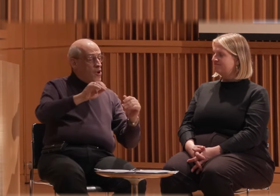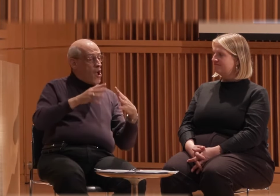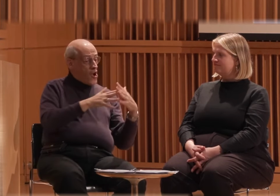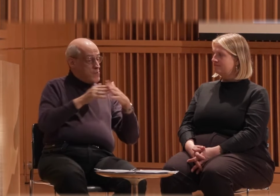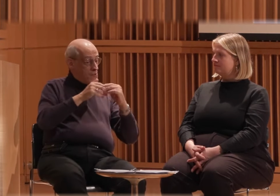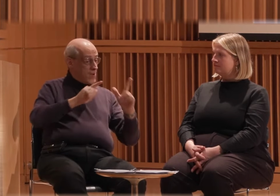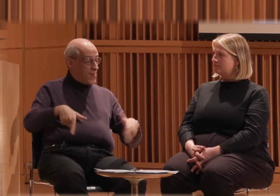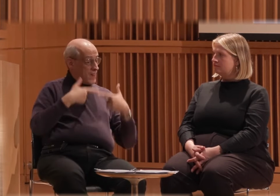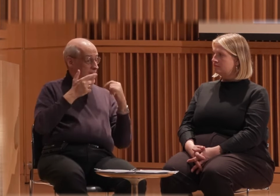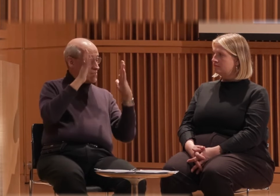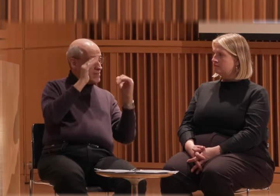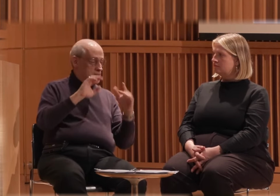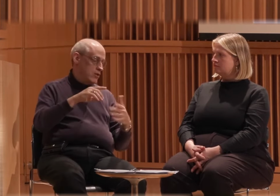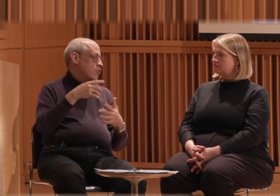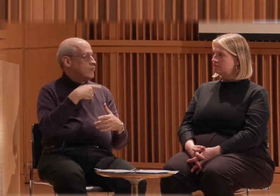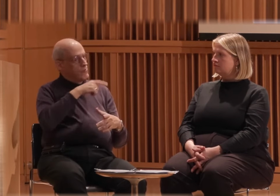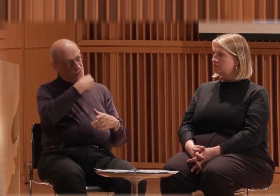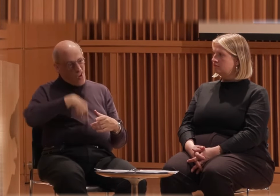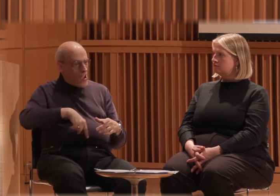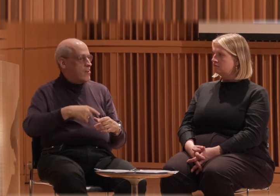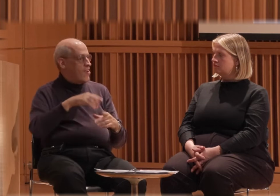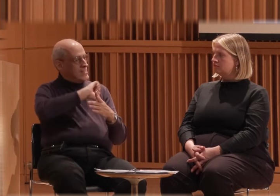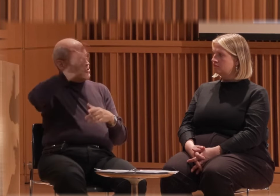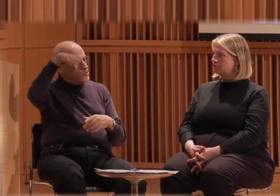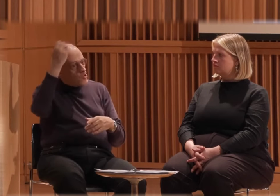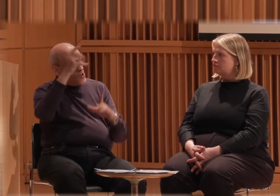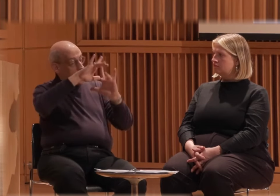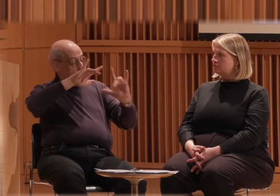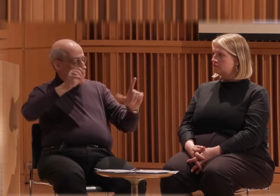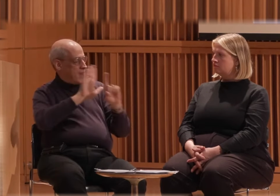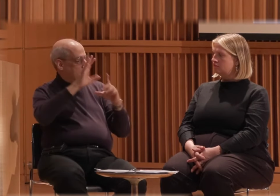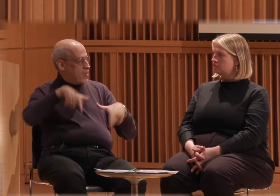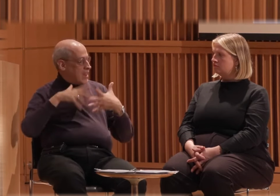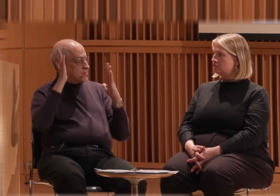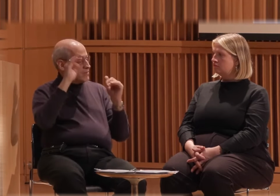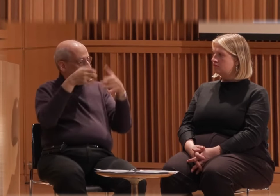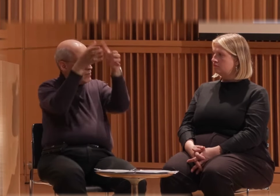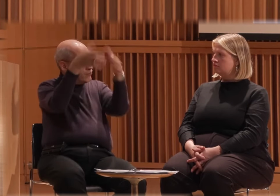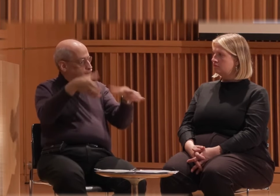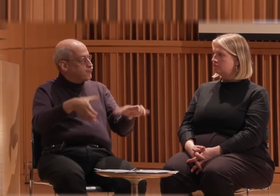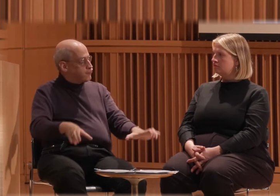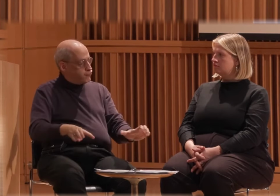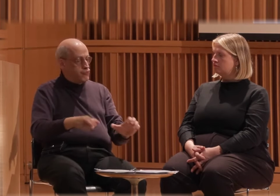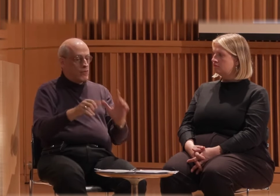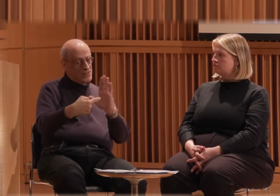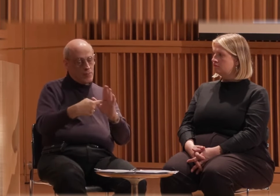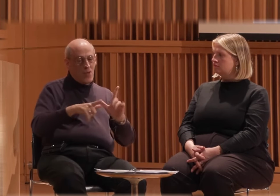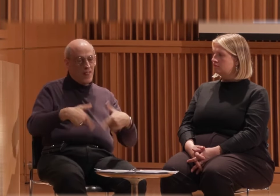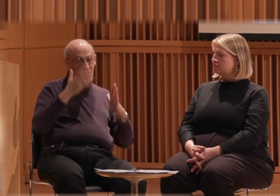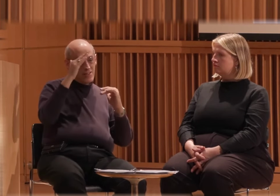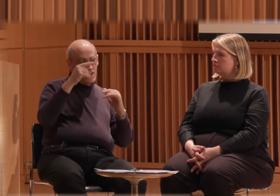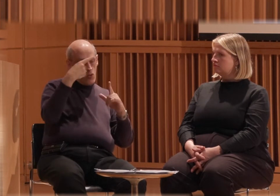States or Estonia or China or what have you, but also fractures within. So is life expectancy higher